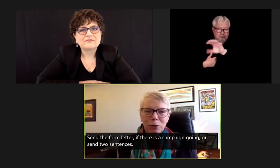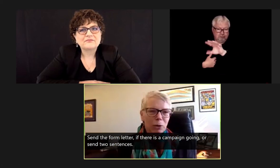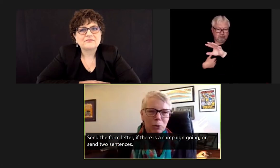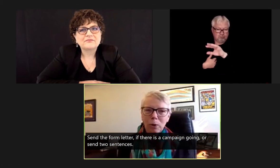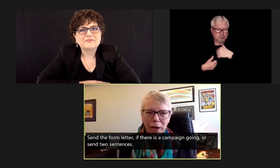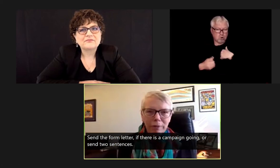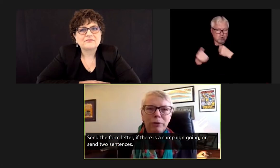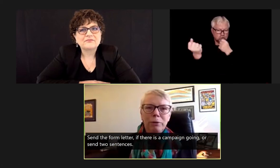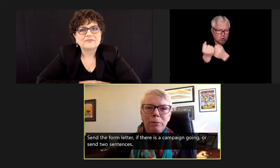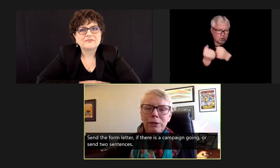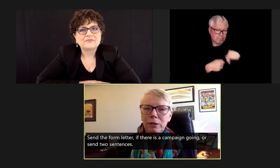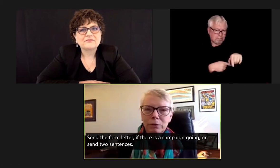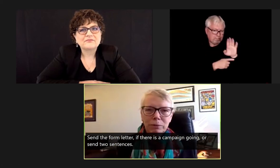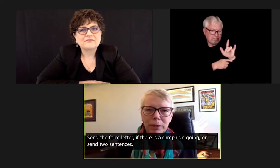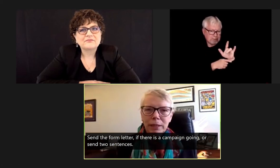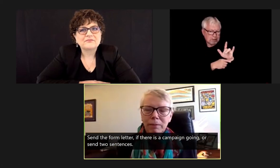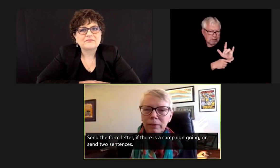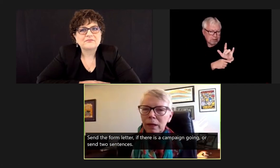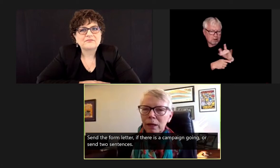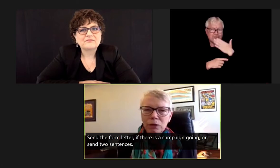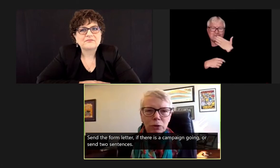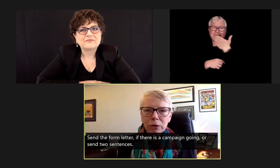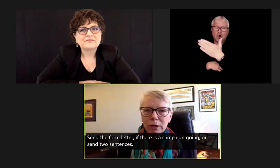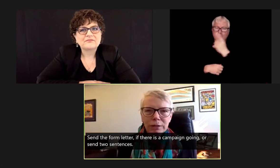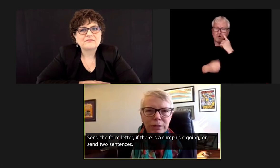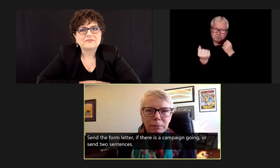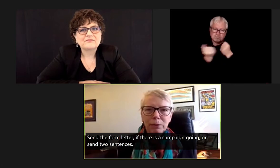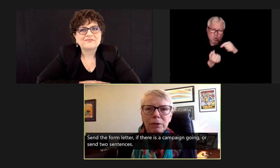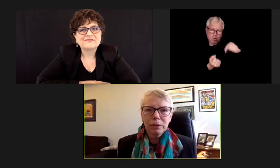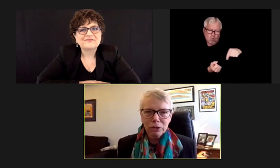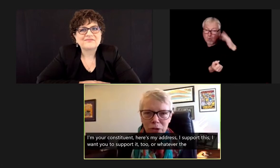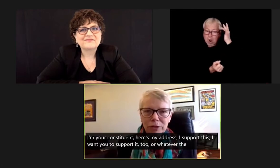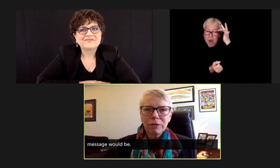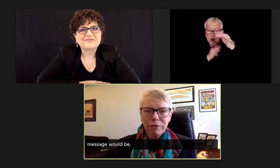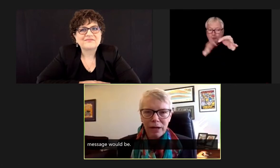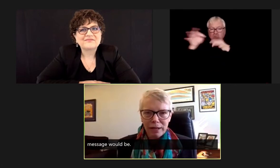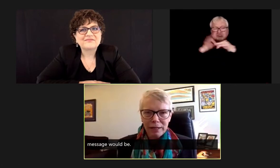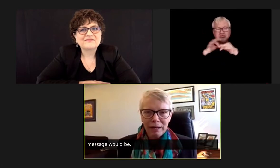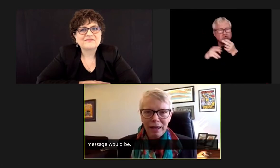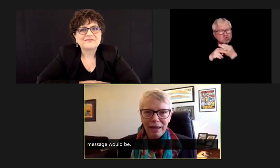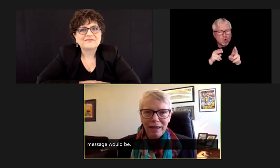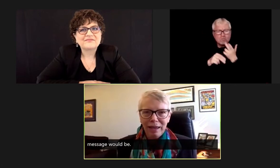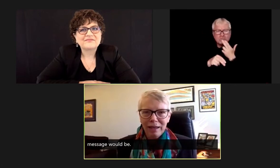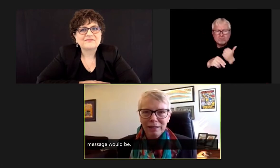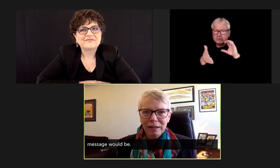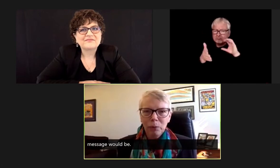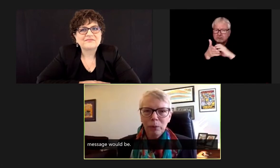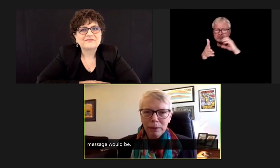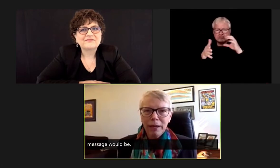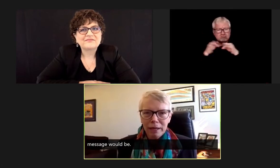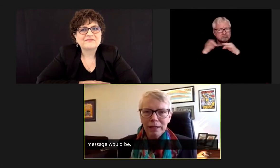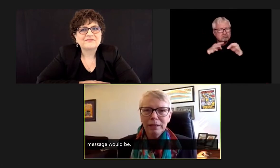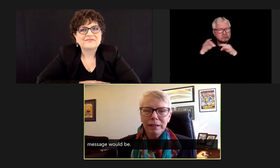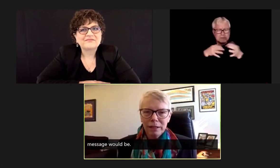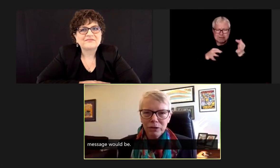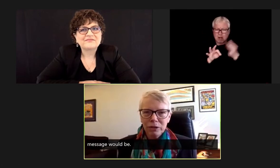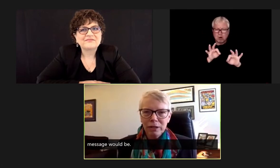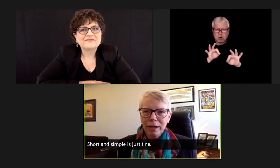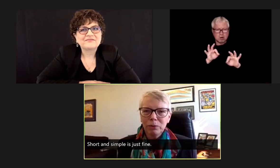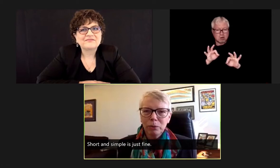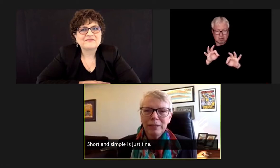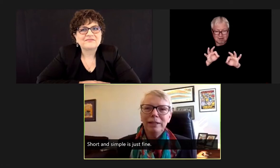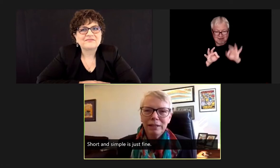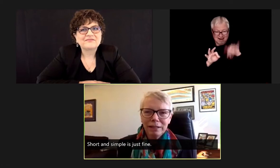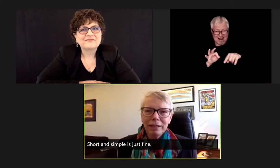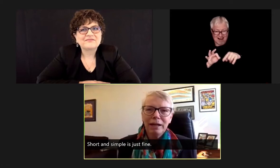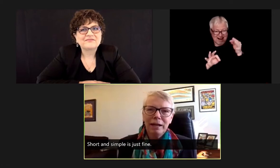too, or whatever the message will be. Short and simple is just fine. And we pay attention